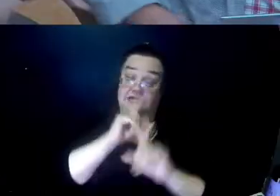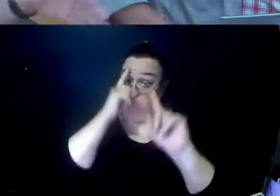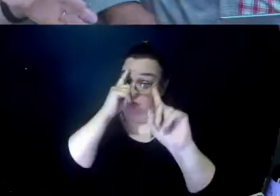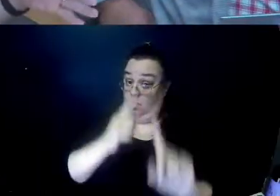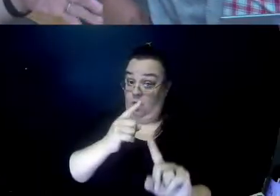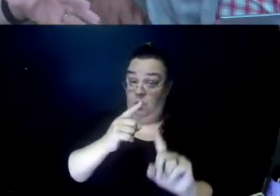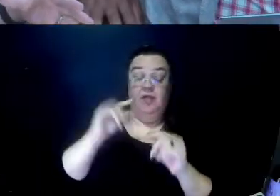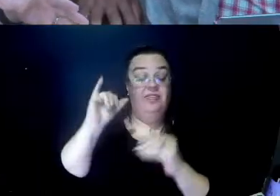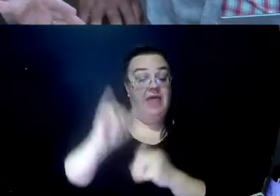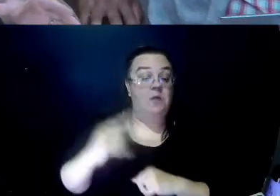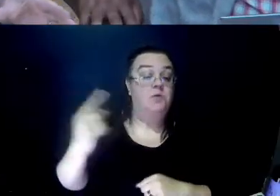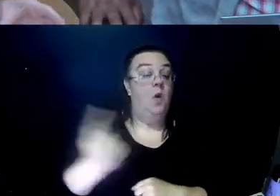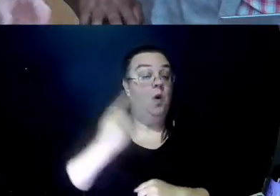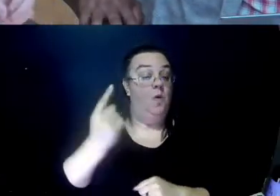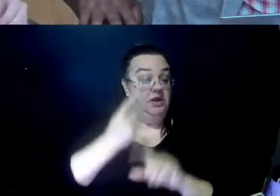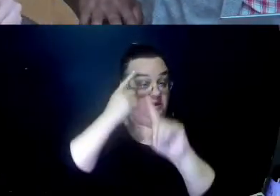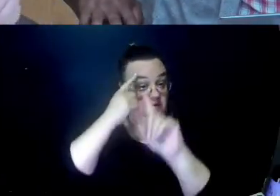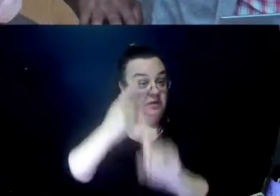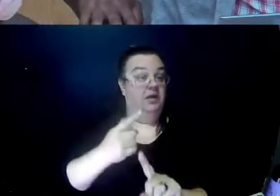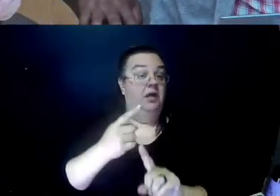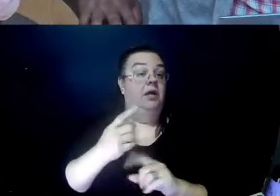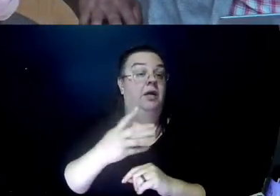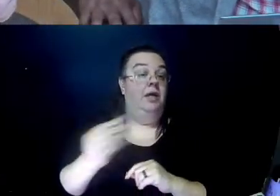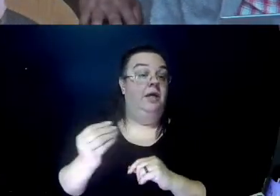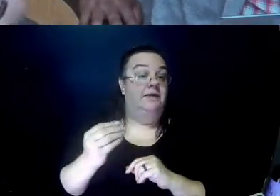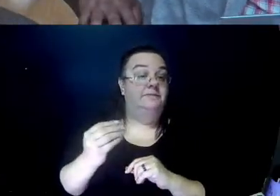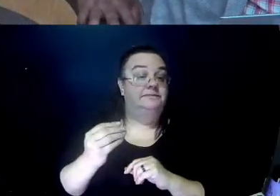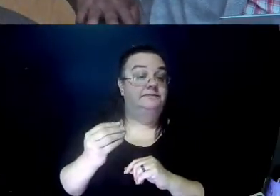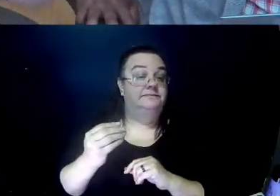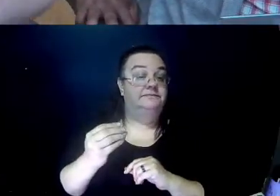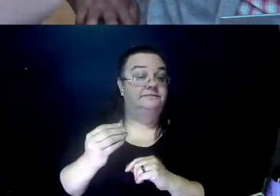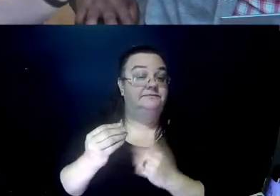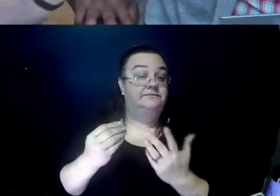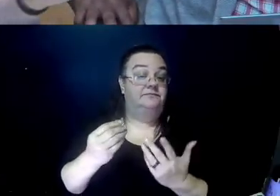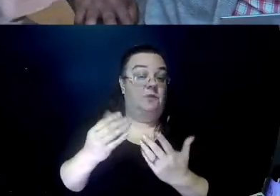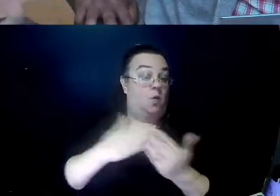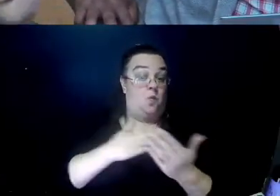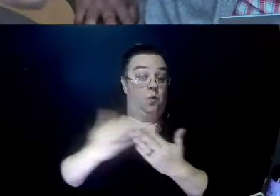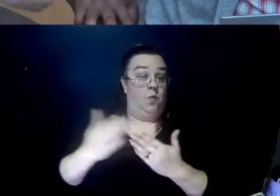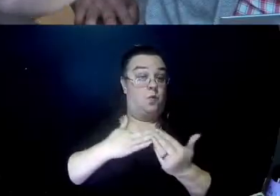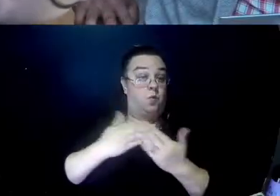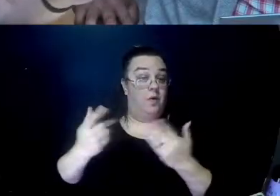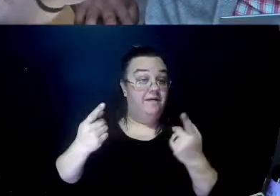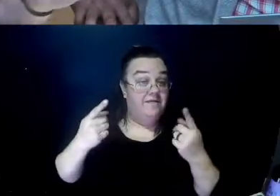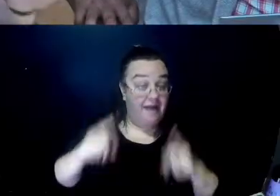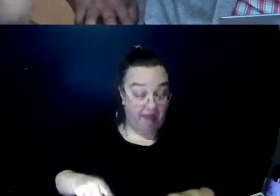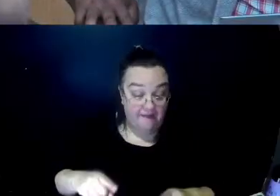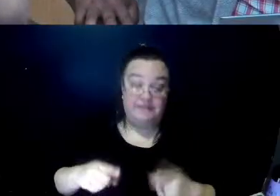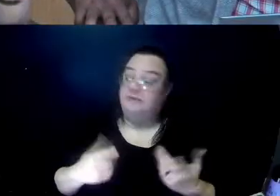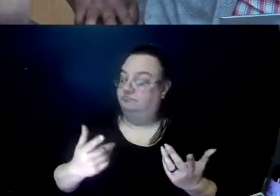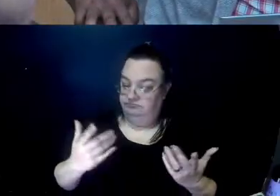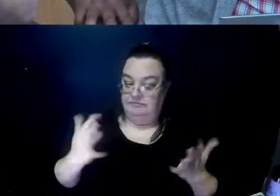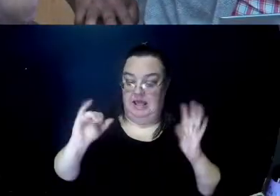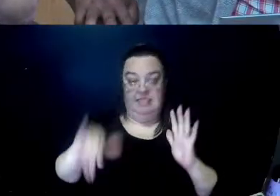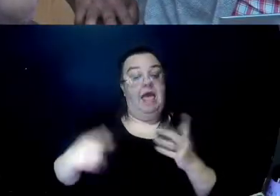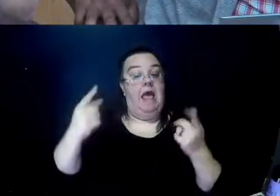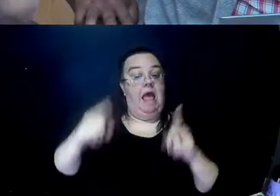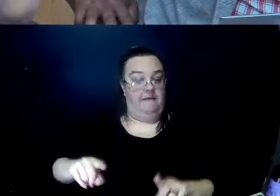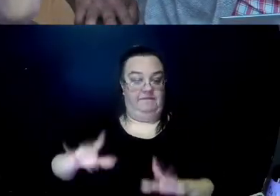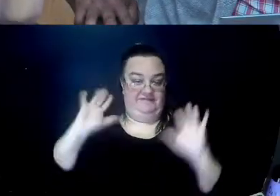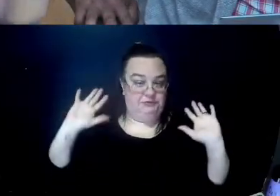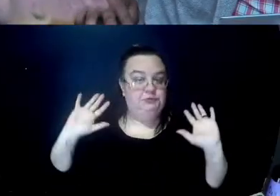That was always the goal. And whatever happened, happened. And we need to